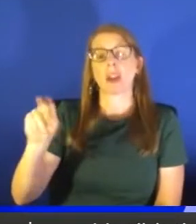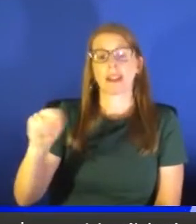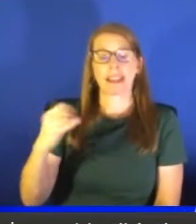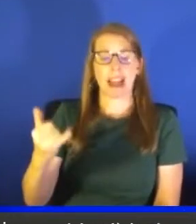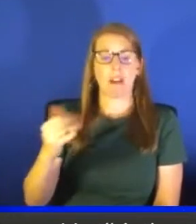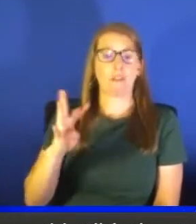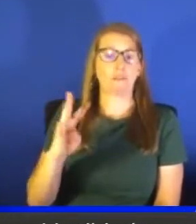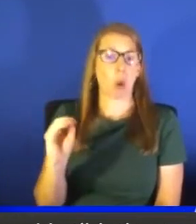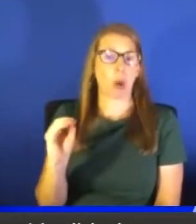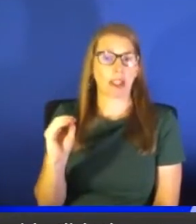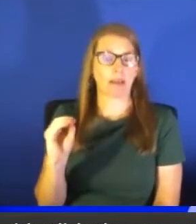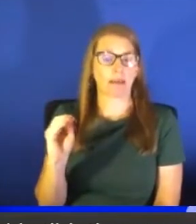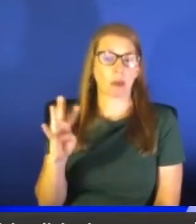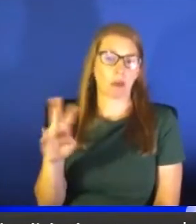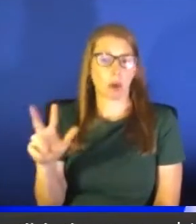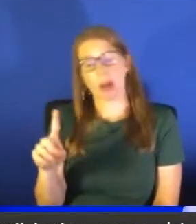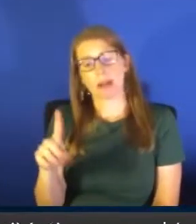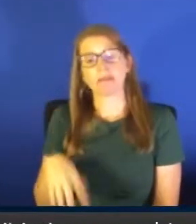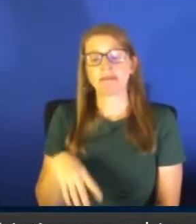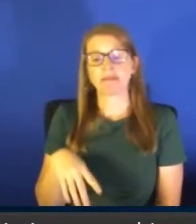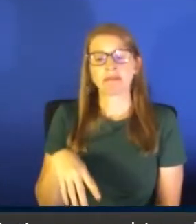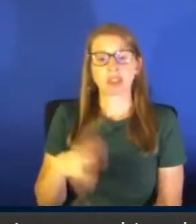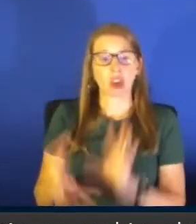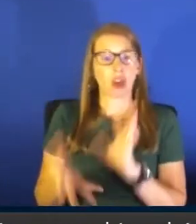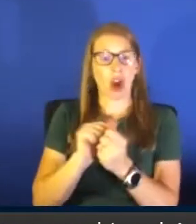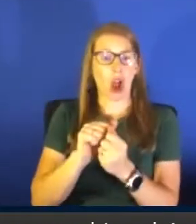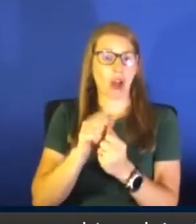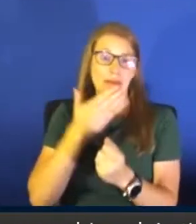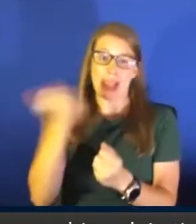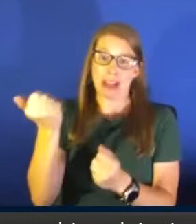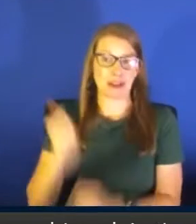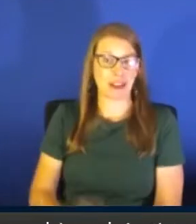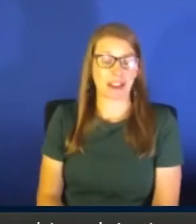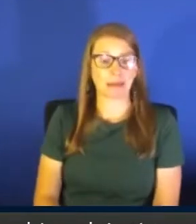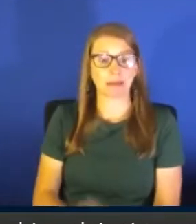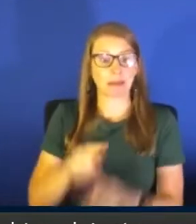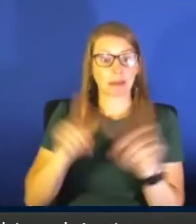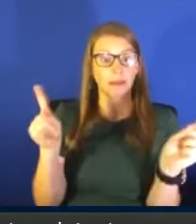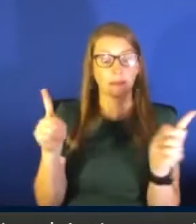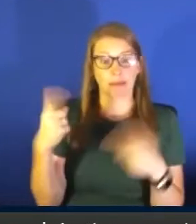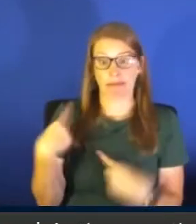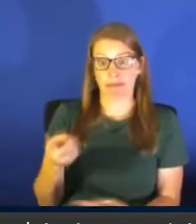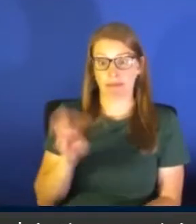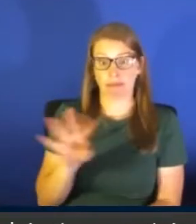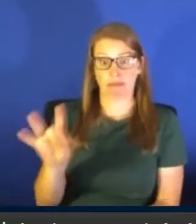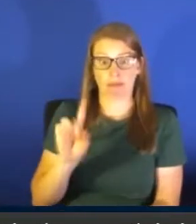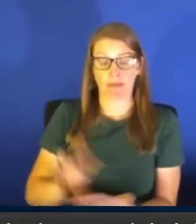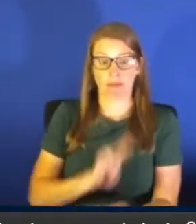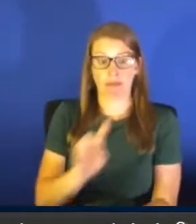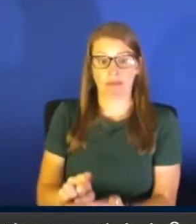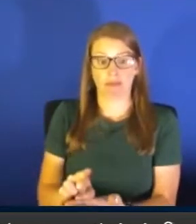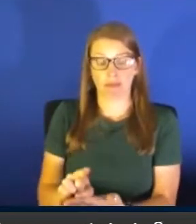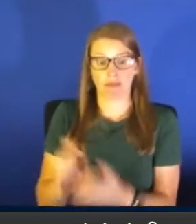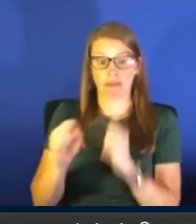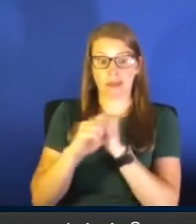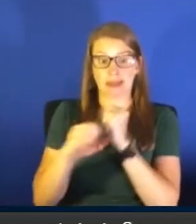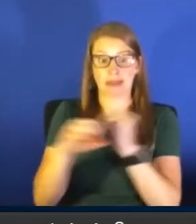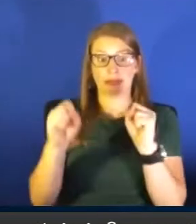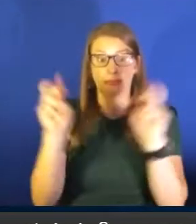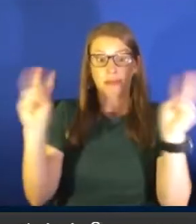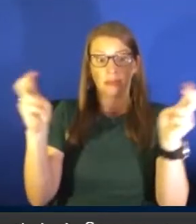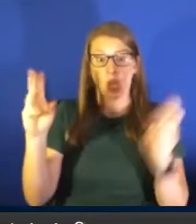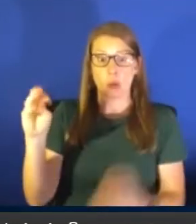So overall, we're looking a lot better, Jill. All right, well, that sounds good. However, in the last 48 hours, there have been some headlines that have come out about Omicron and